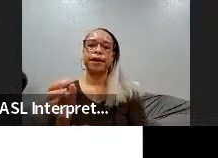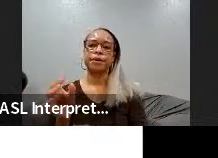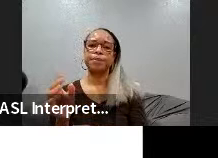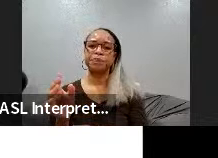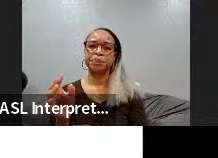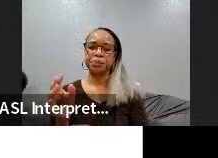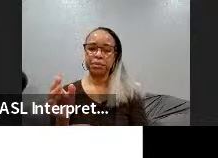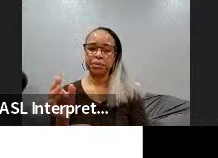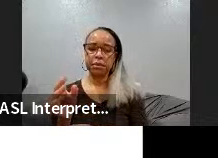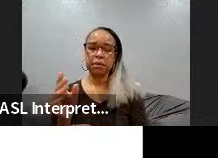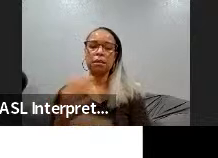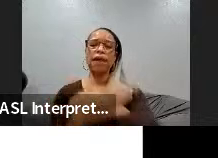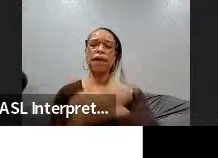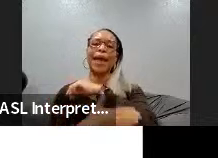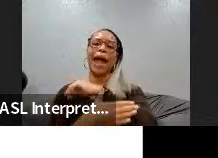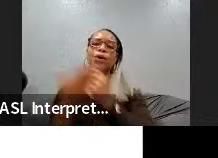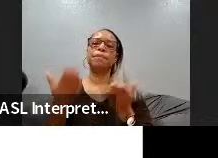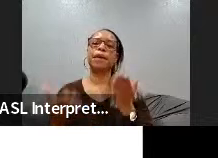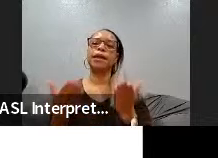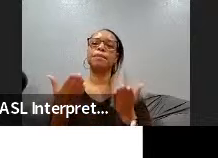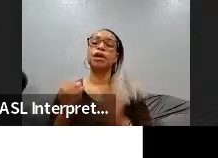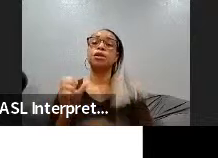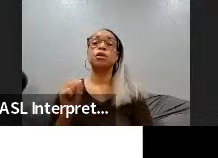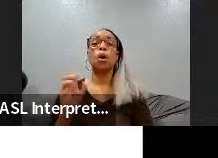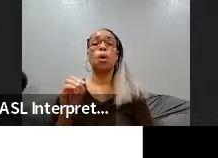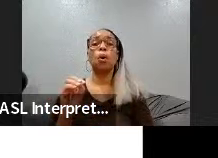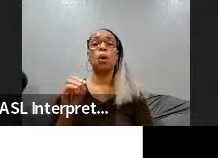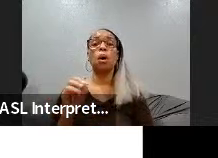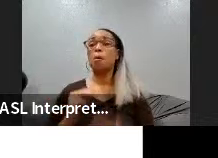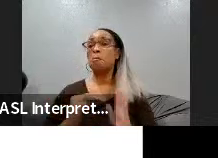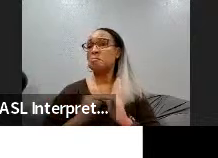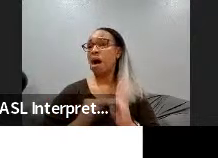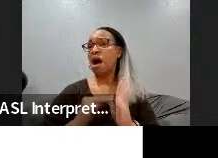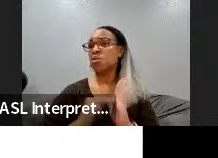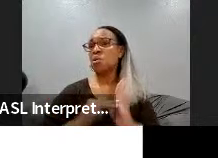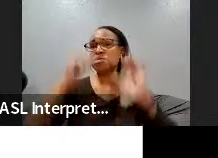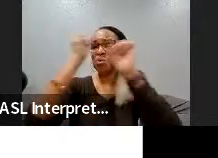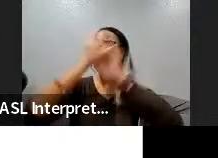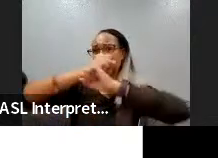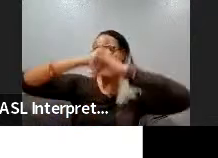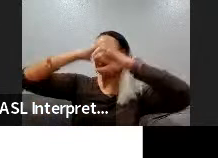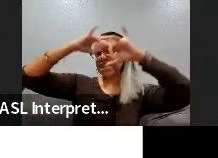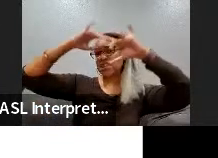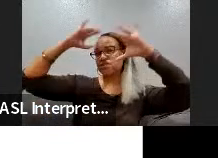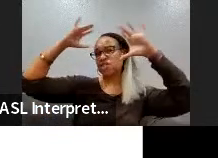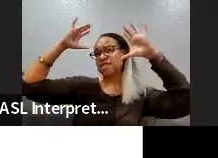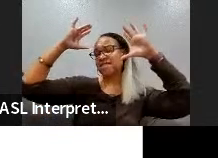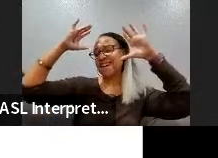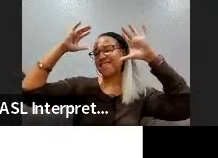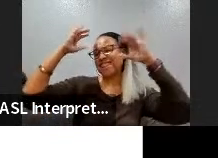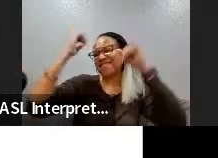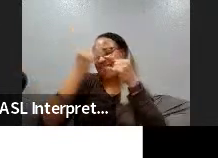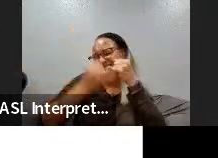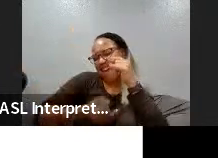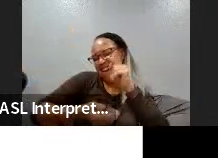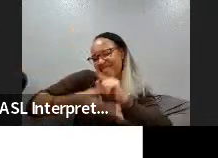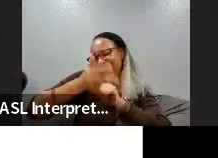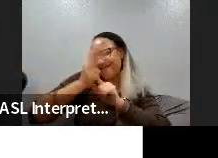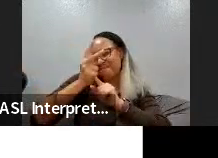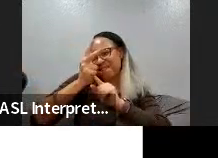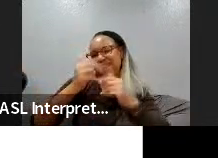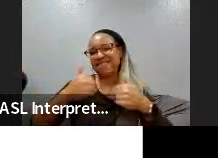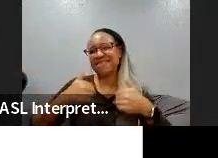the county maybe. So what sort of models do we envision in these last maybe 3 minutes that we have that might